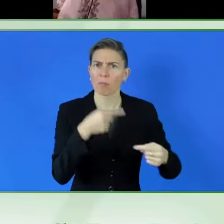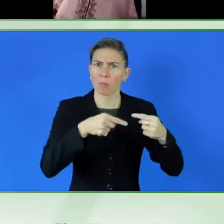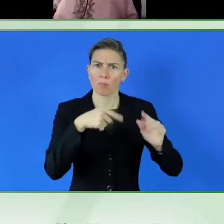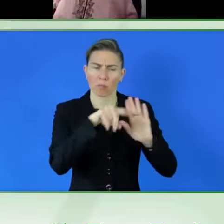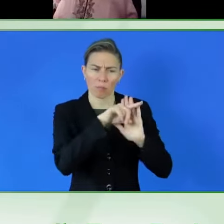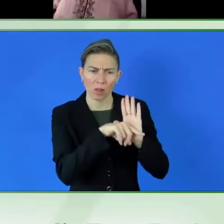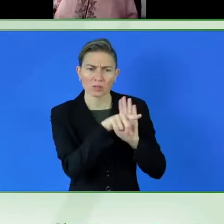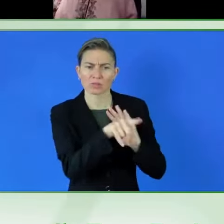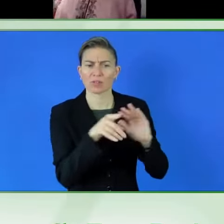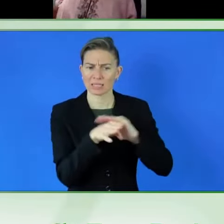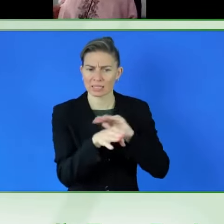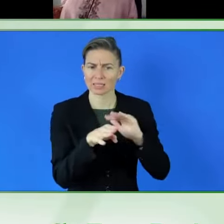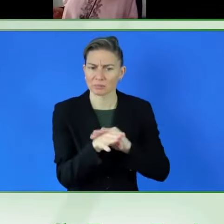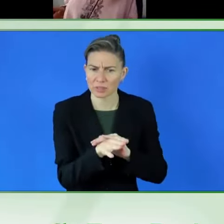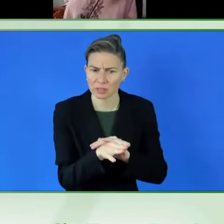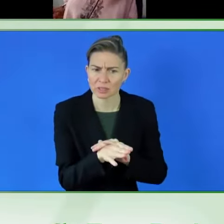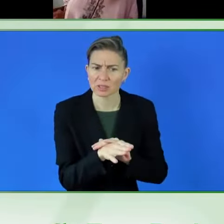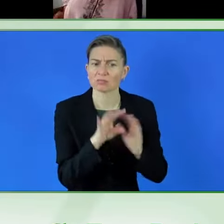such as